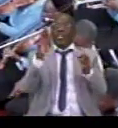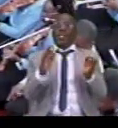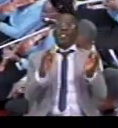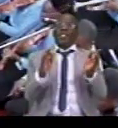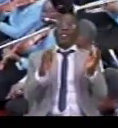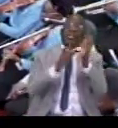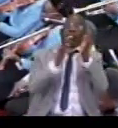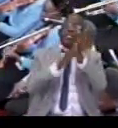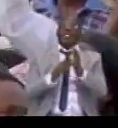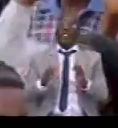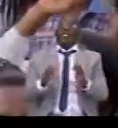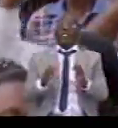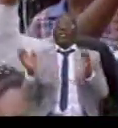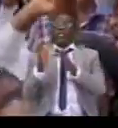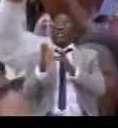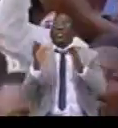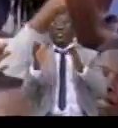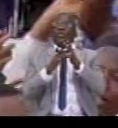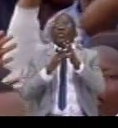Jesus, you are worthy of praise.